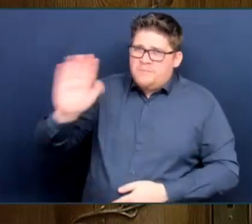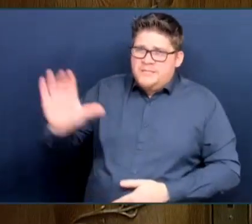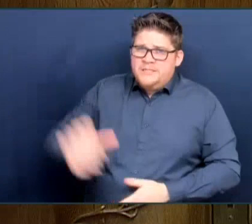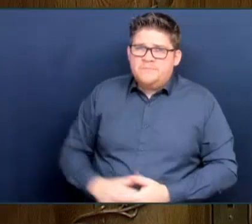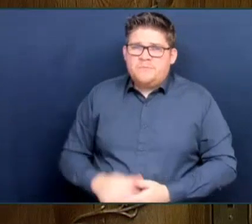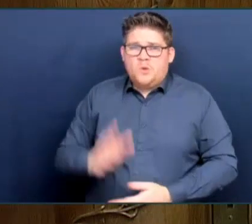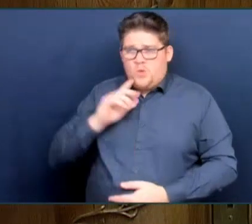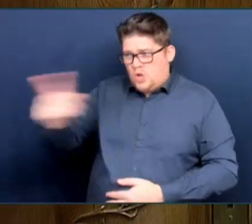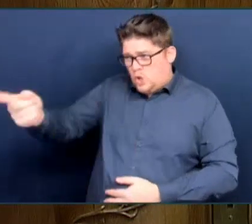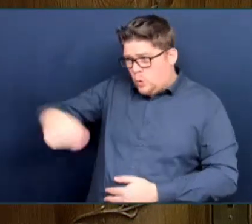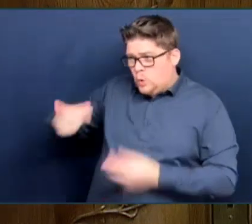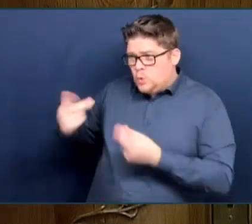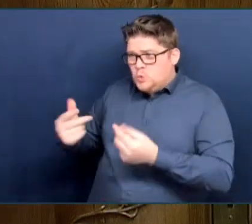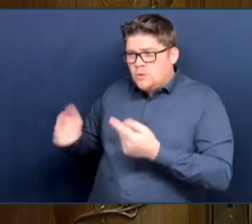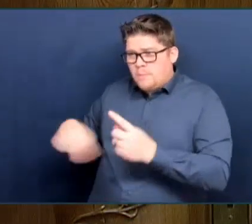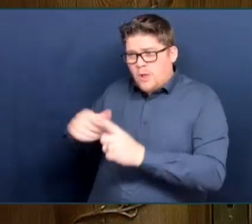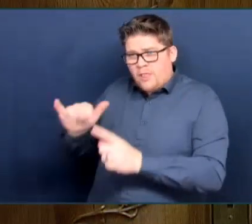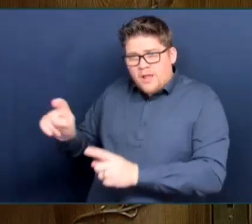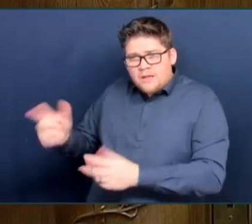Minister of Jobs and Economic Development.